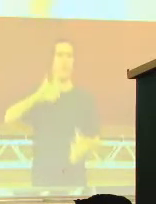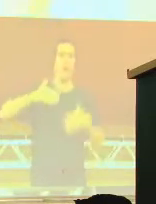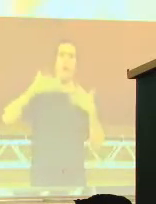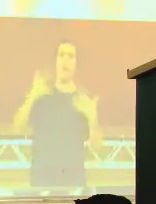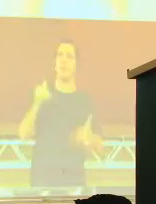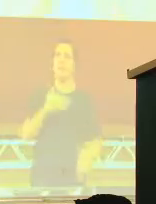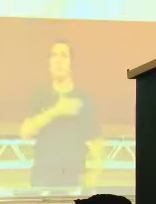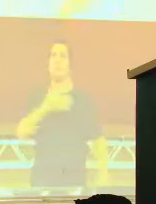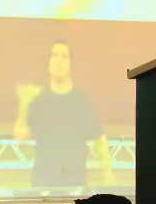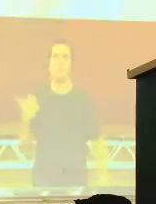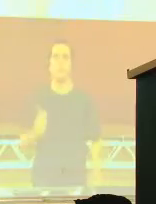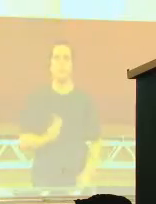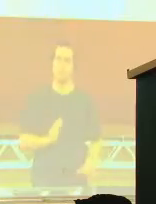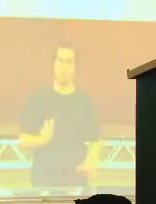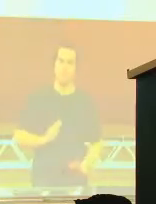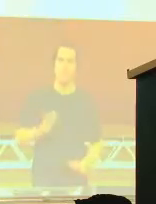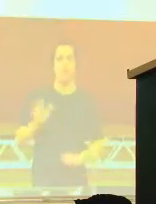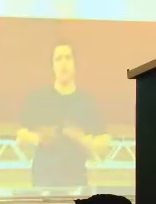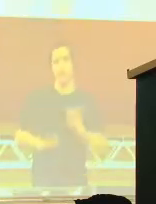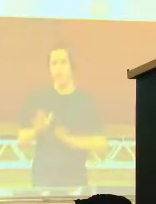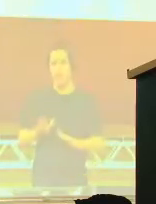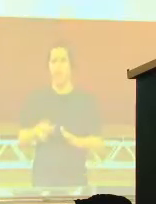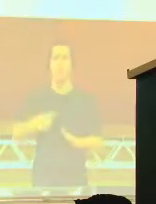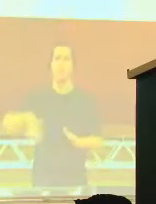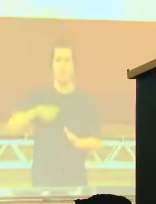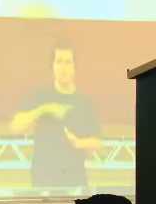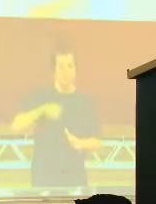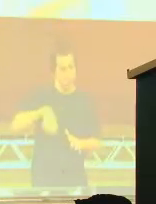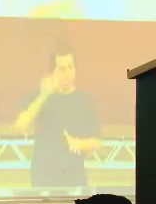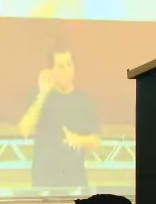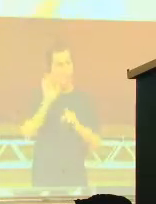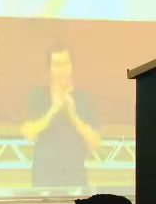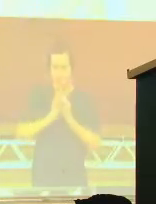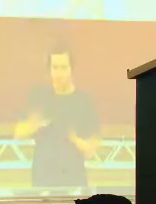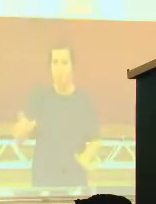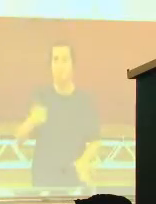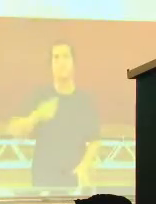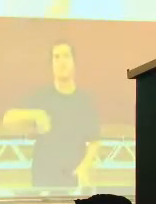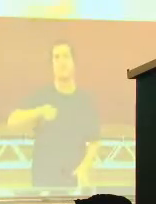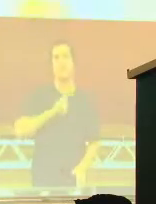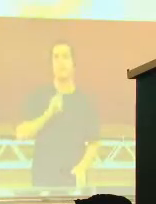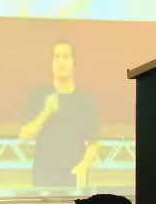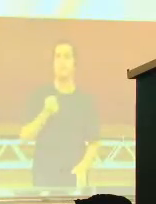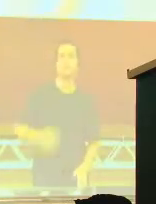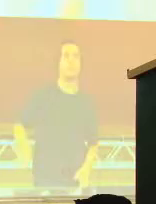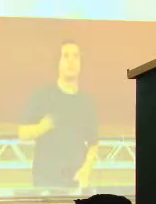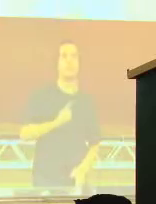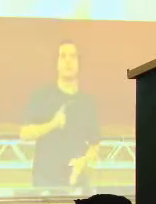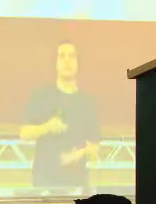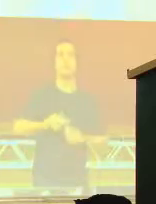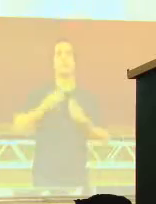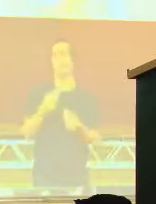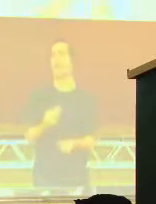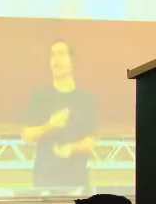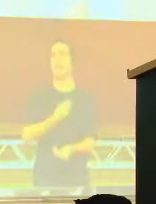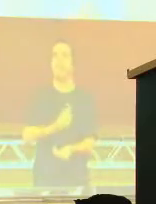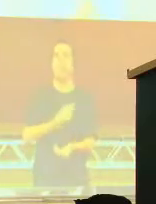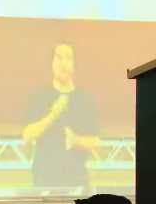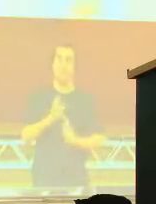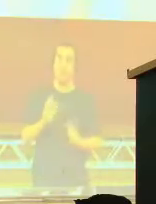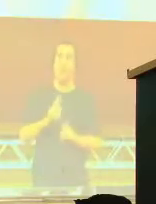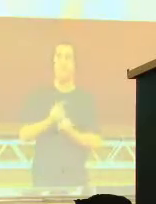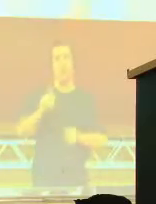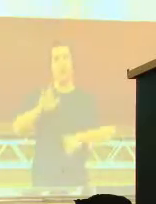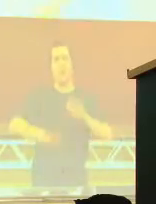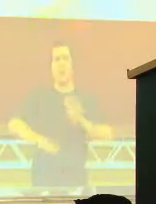to sacrifice their lives. But here, at most, it's inconvenience. Like the inconvenience of getting